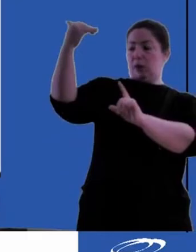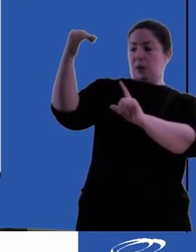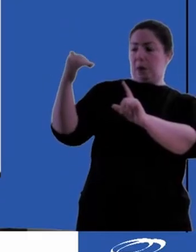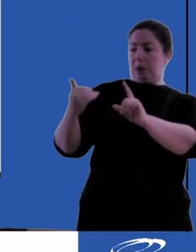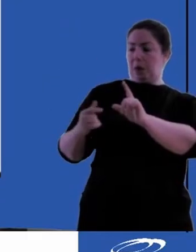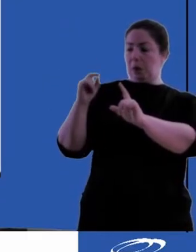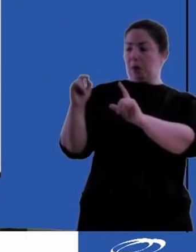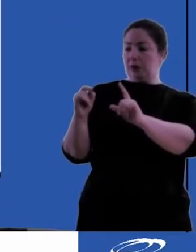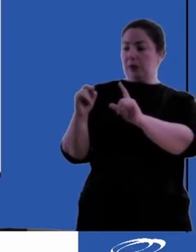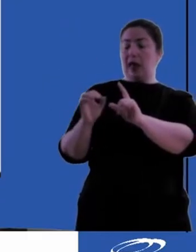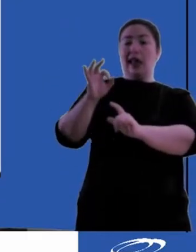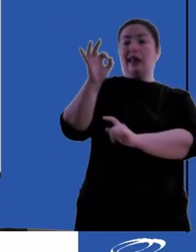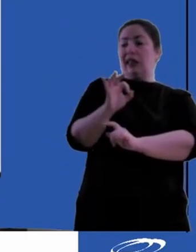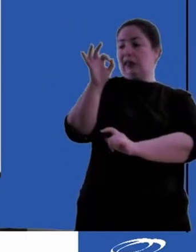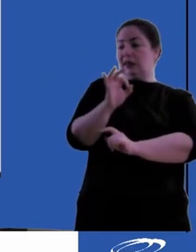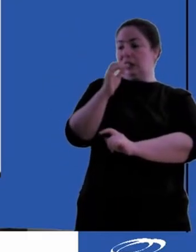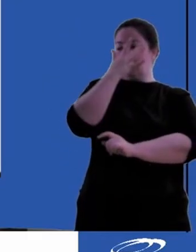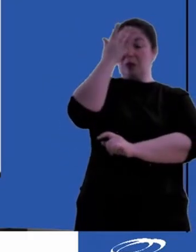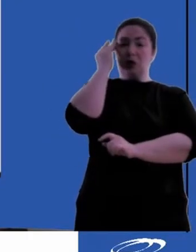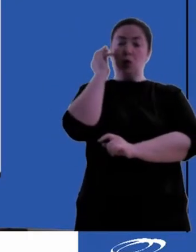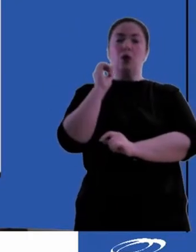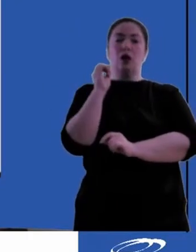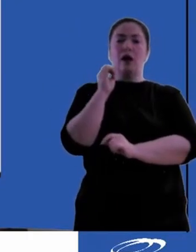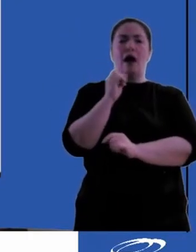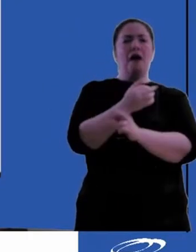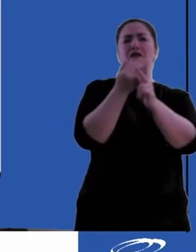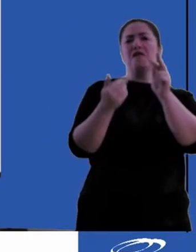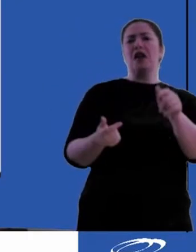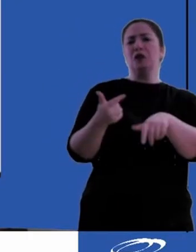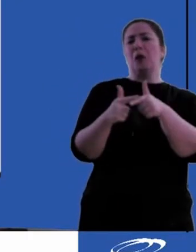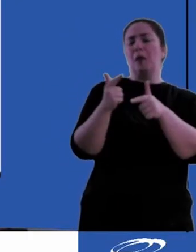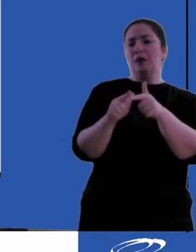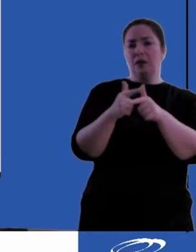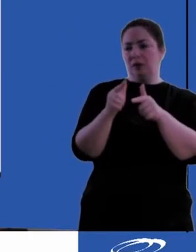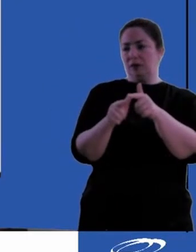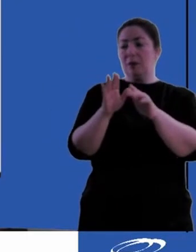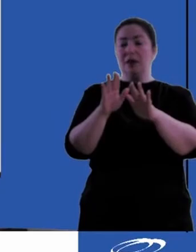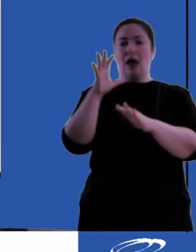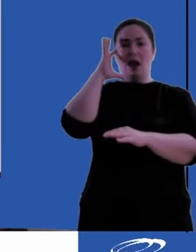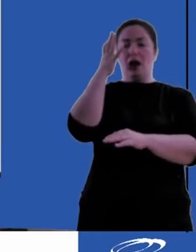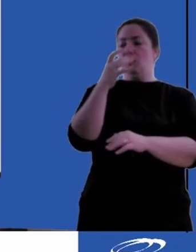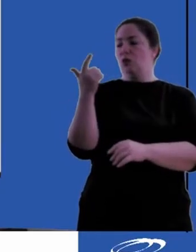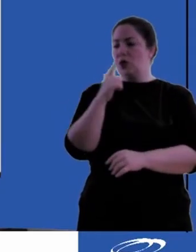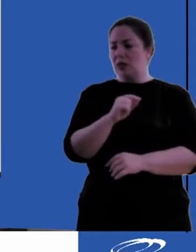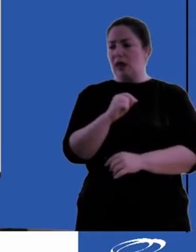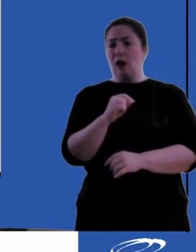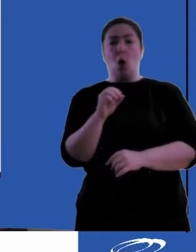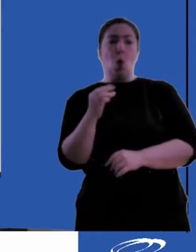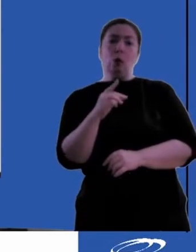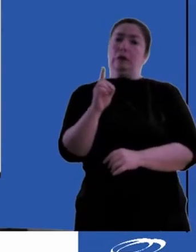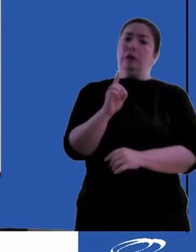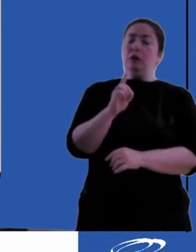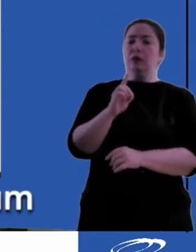an infected case from a surgical perspective. That differentiation is sometimes clear, as you know, but sometimes it's a little bit